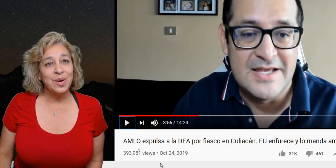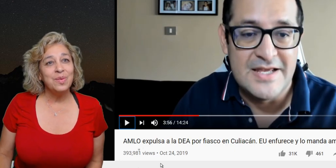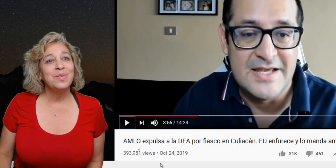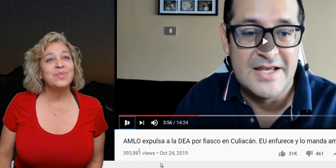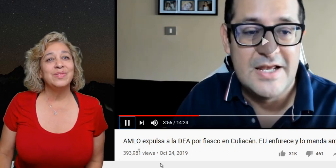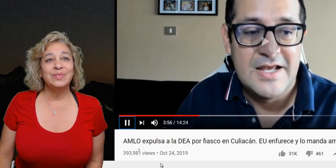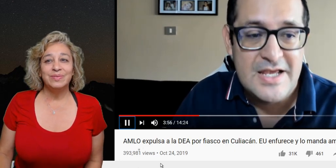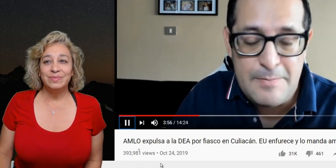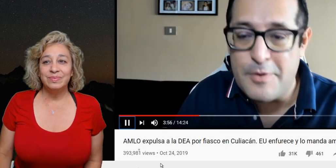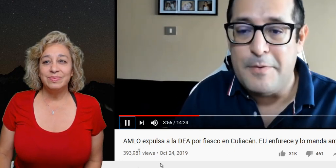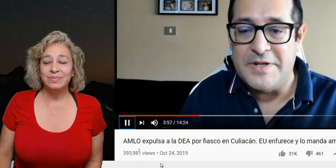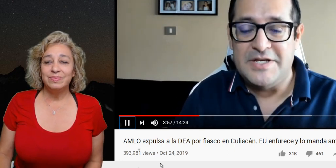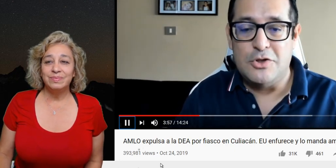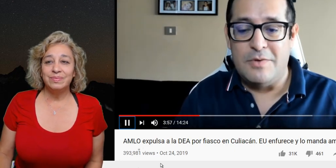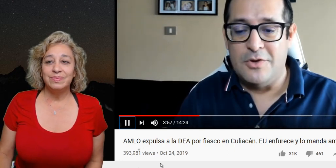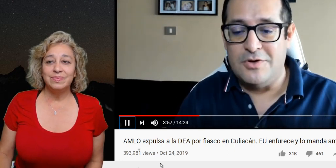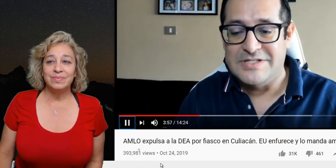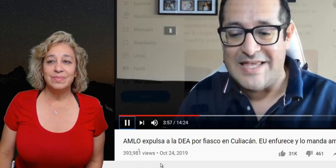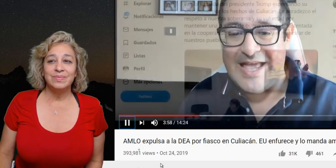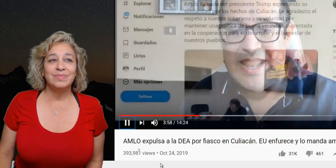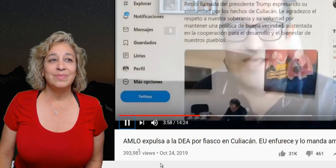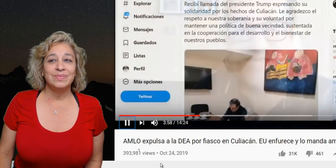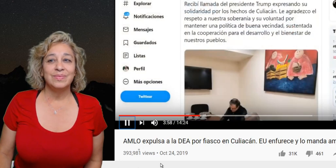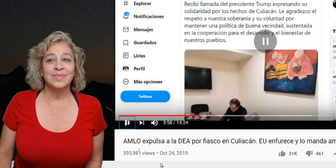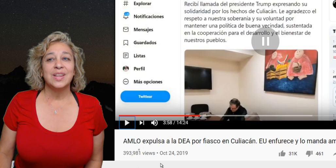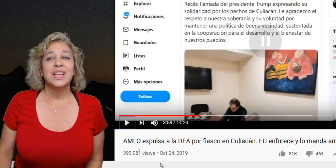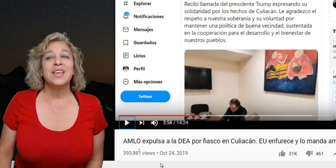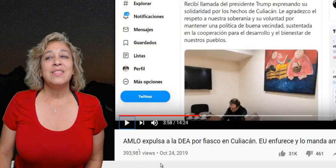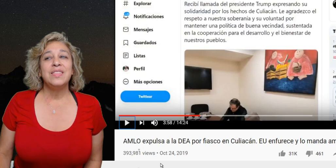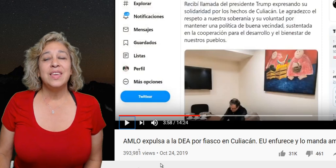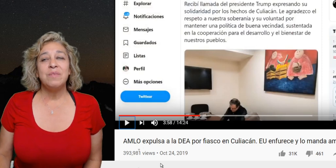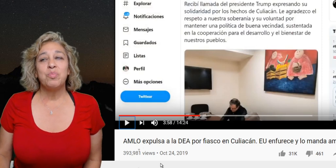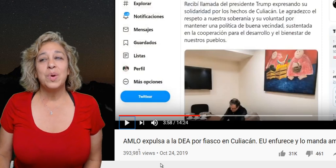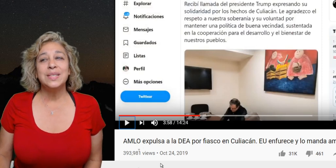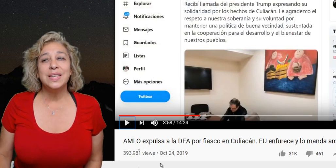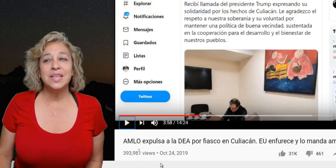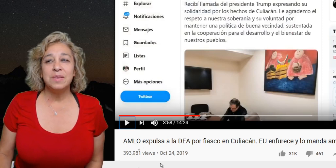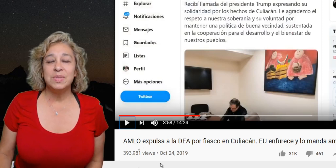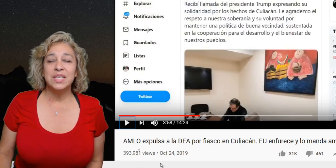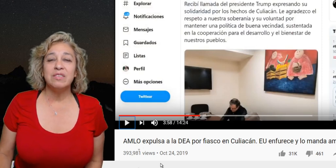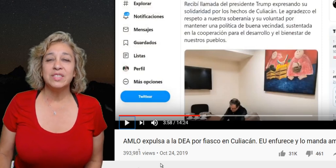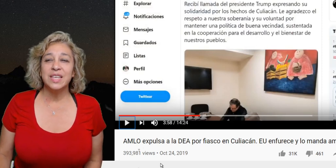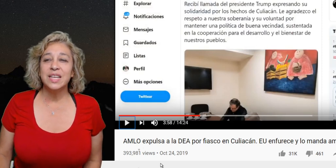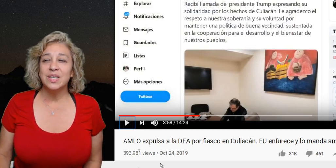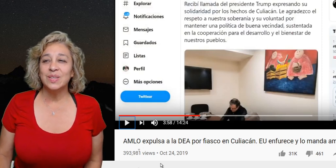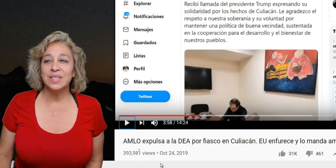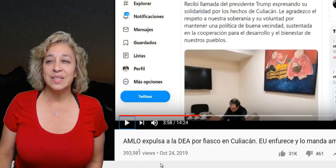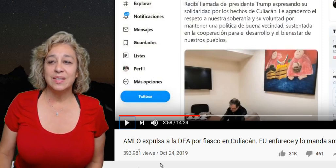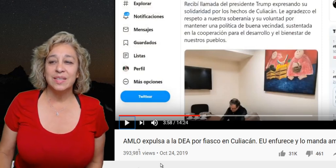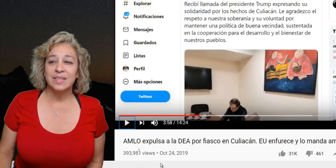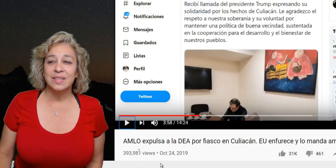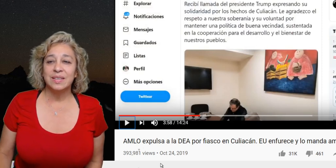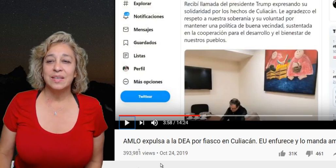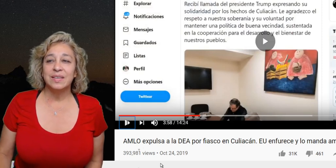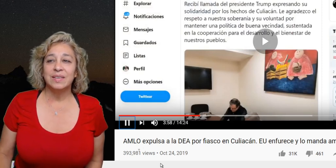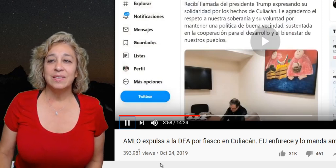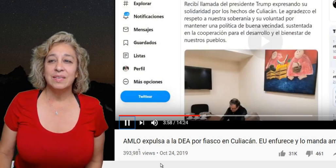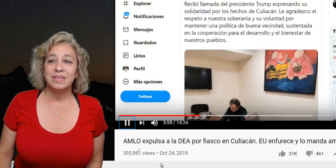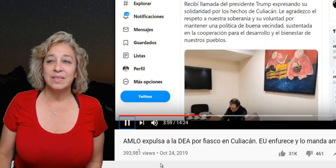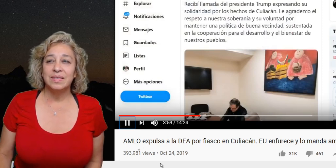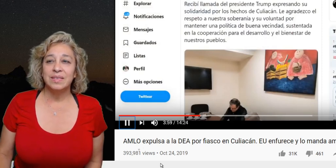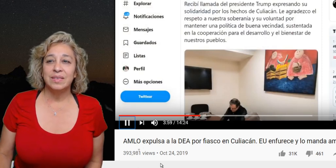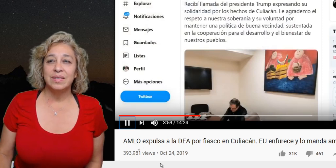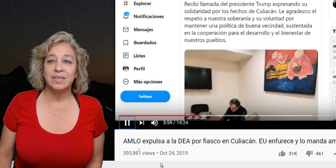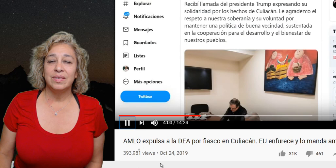president know. El propio presidente Obrador señala que the president himself signaled